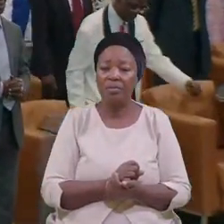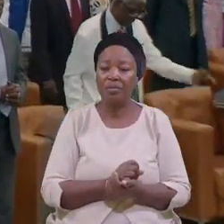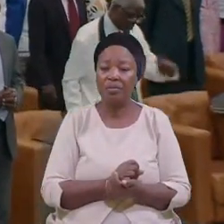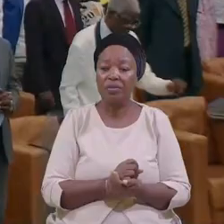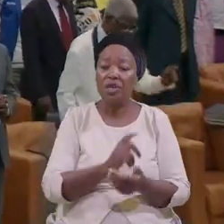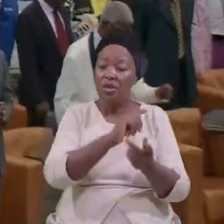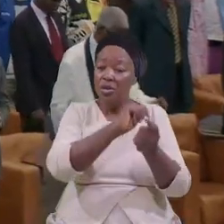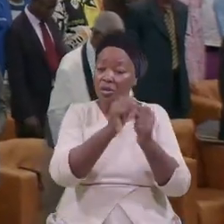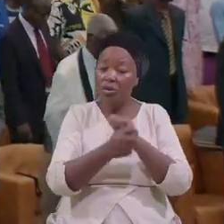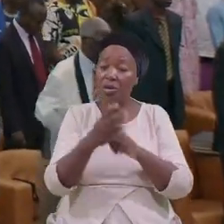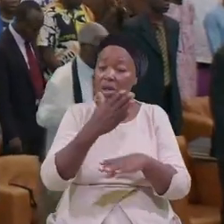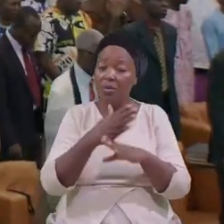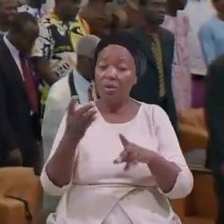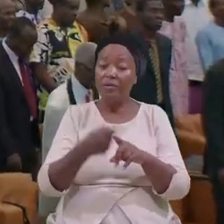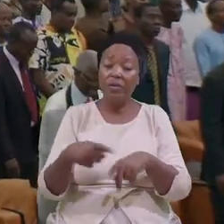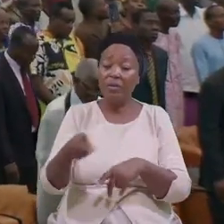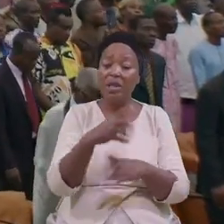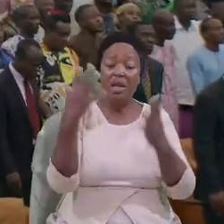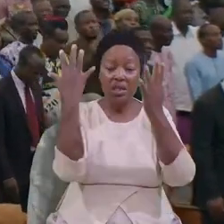Turn away from their darkness.